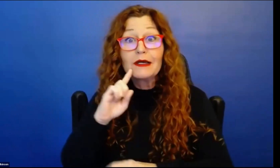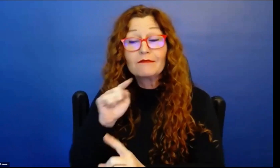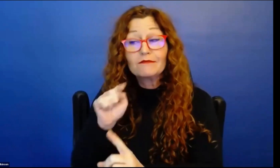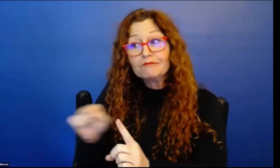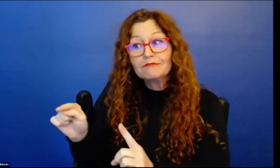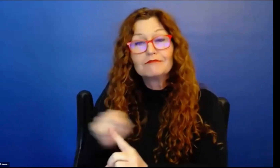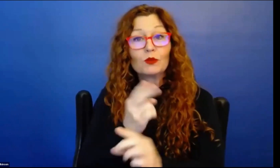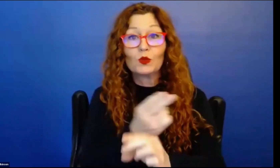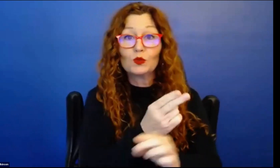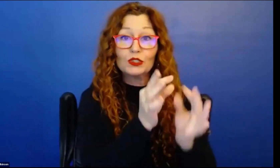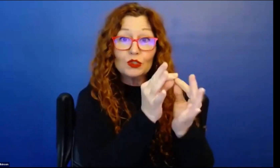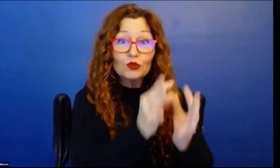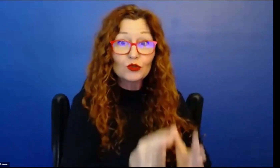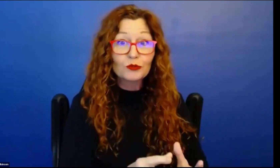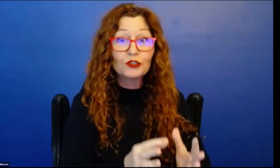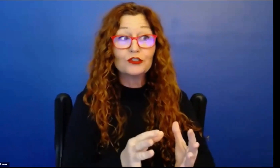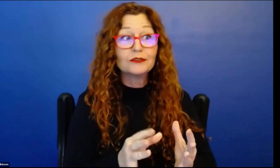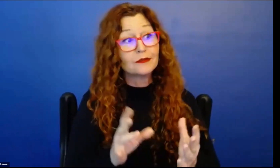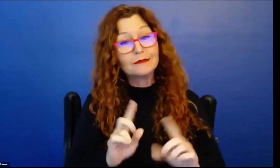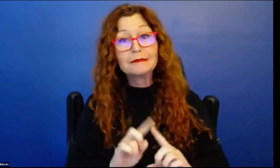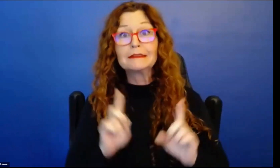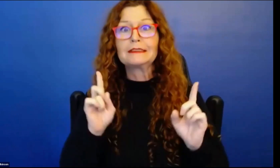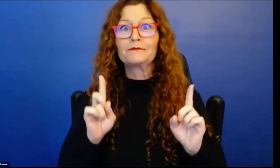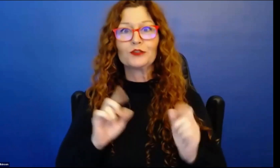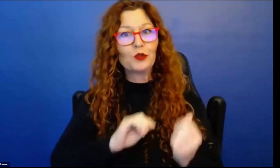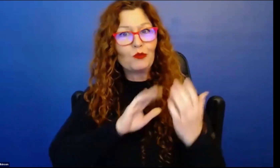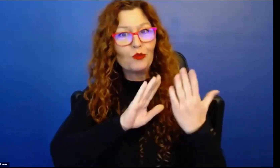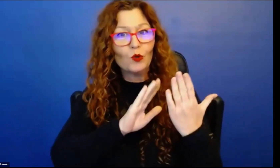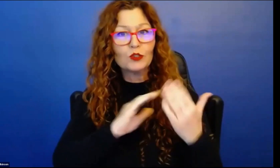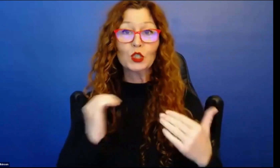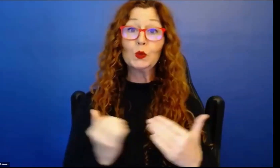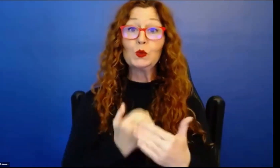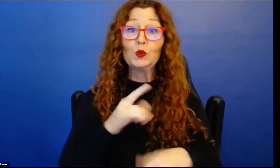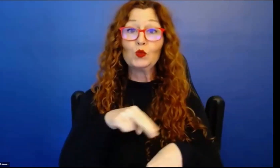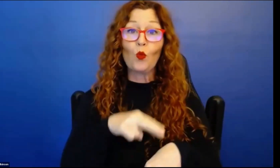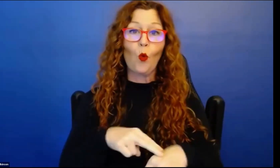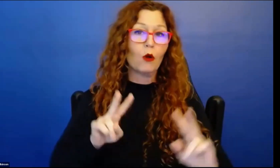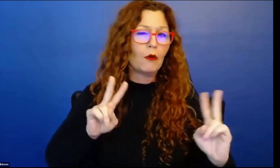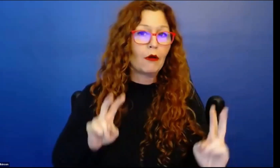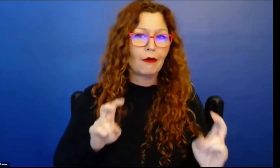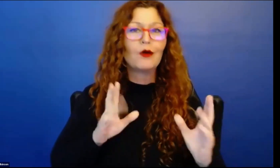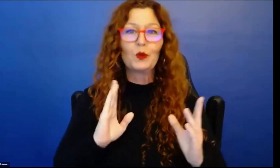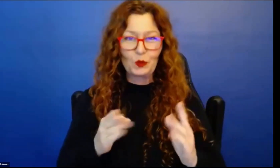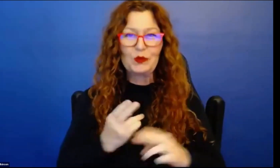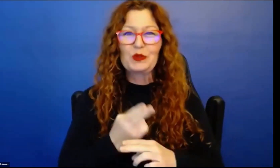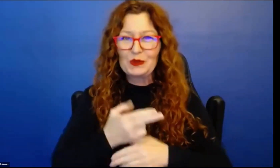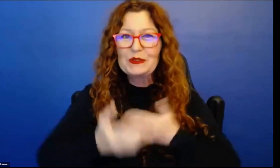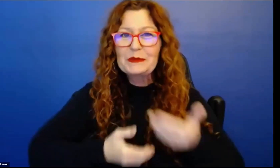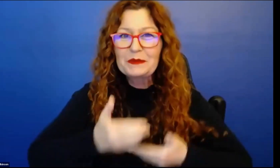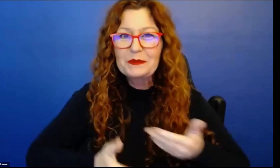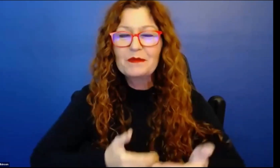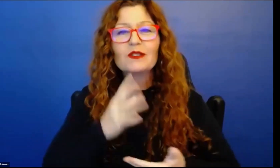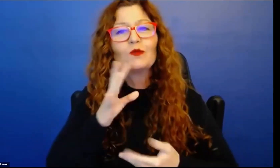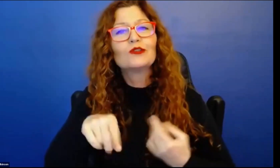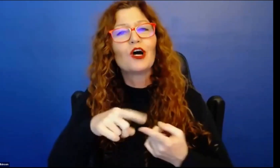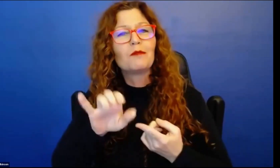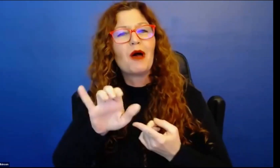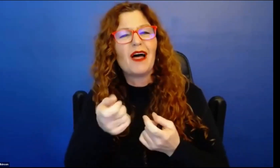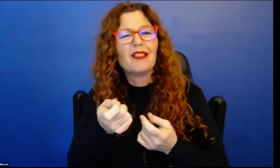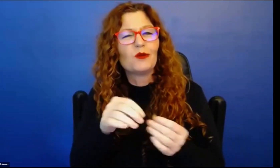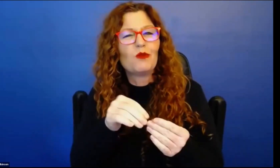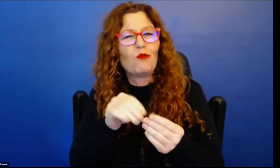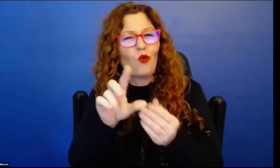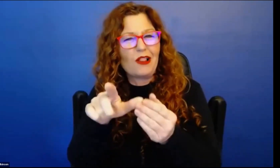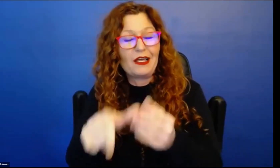of, there are new norms that we adopt. So we'll talk a little bit more about that. So firstly, I'm